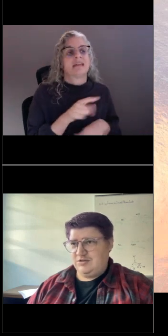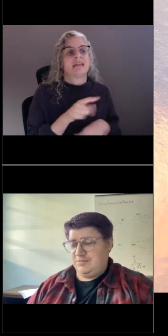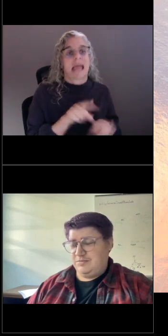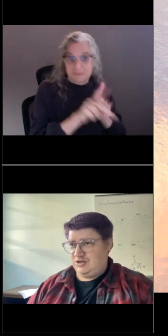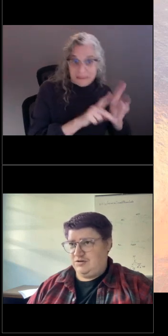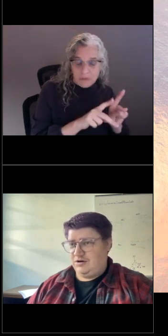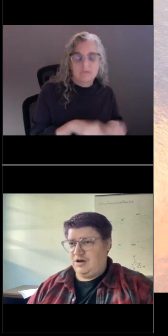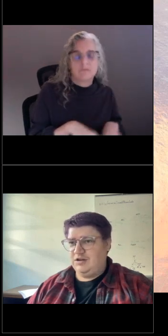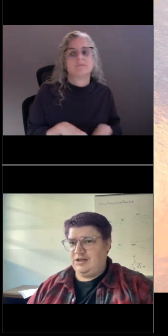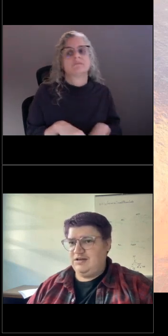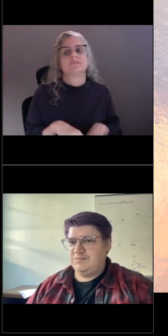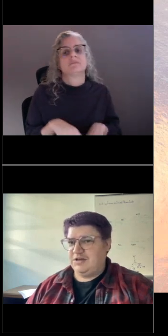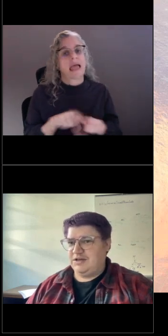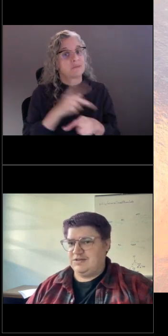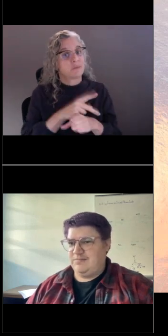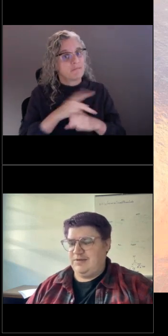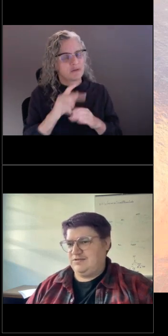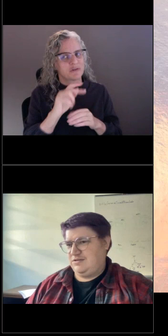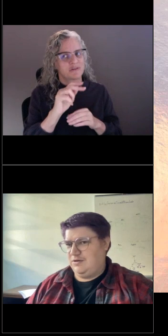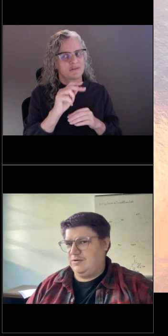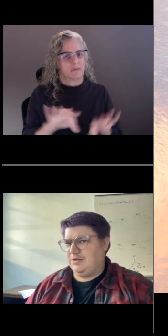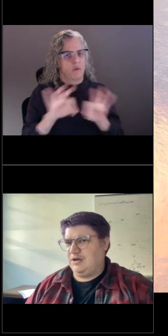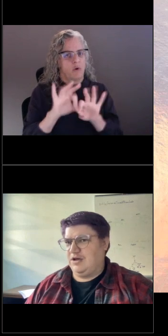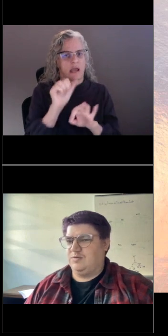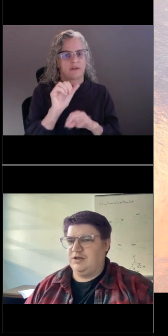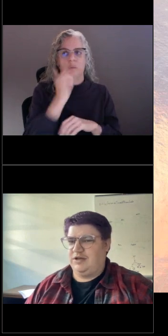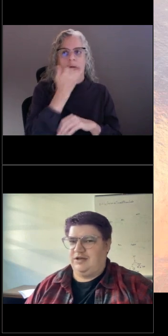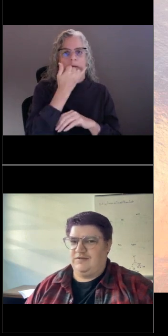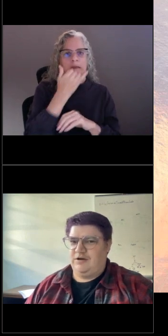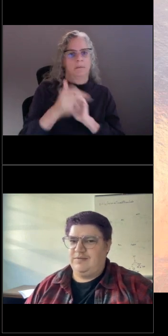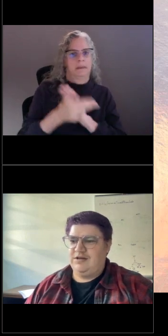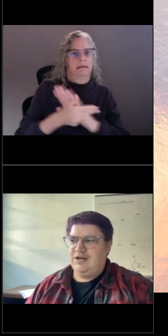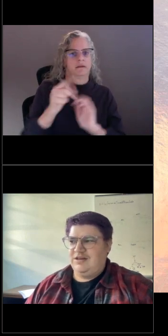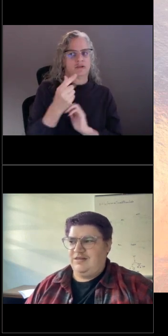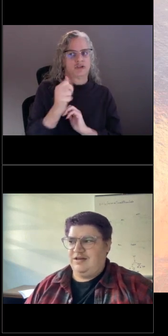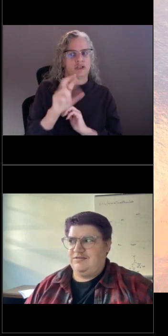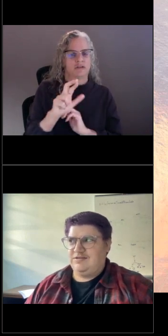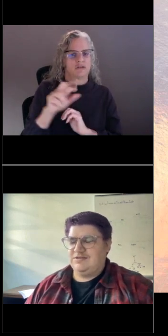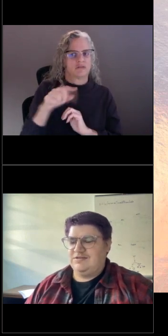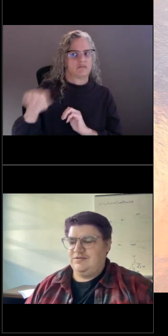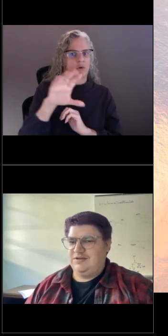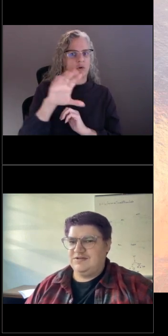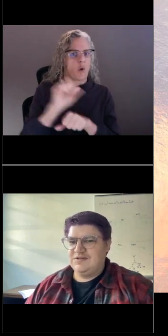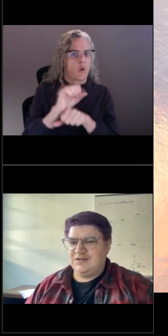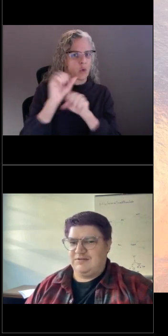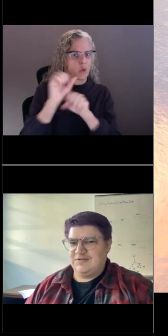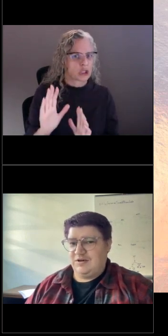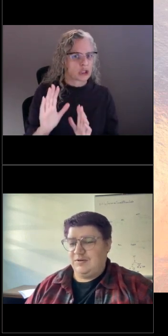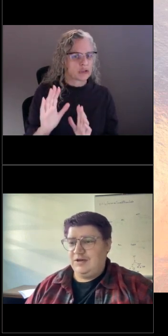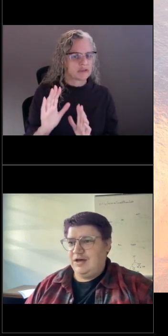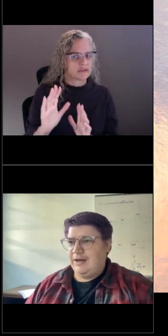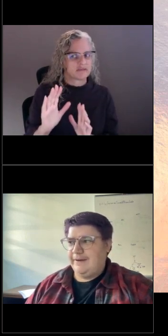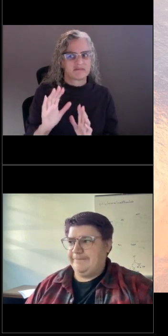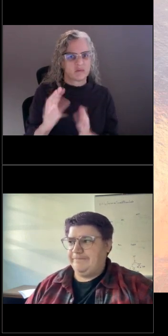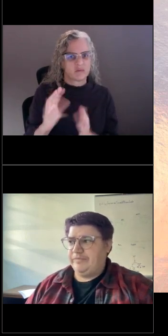not misgender our colleagues, because that makes, you know, a really hostile working environment that sucks to exist in.